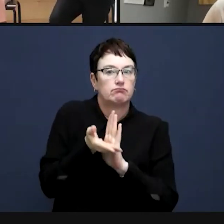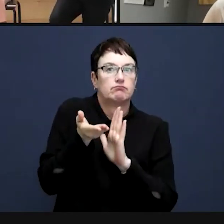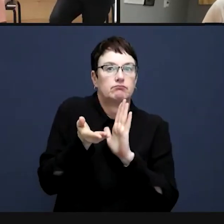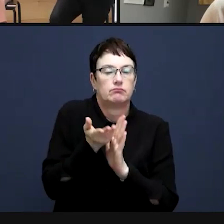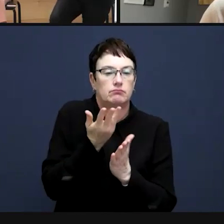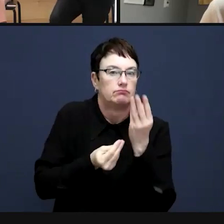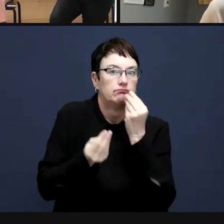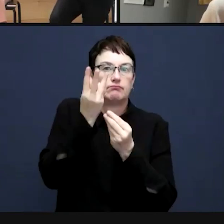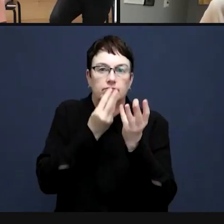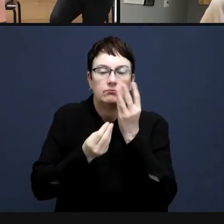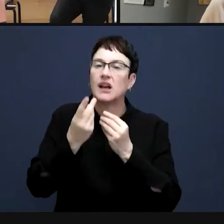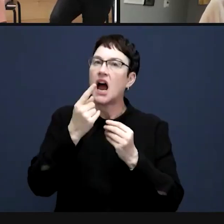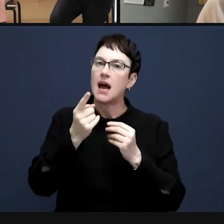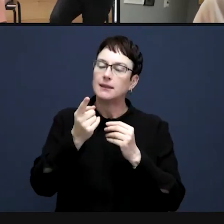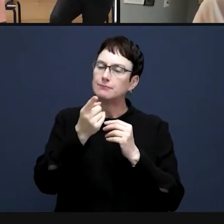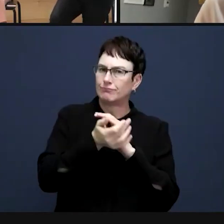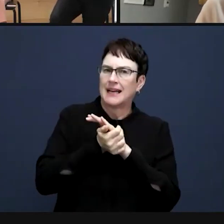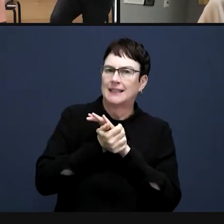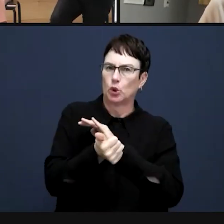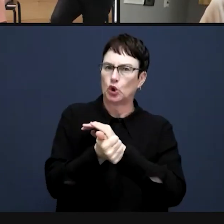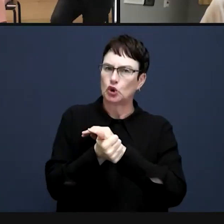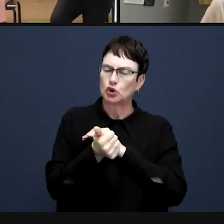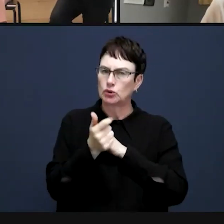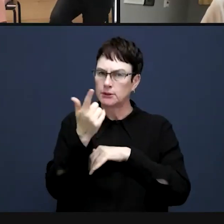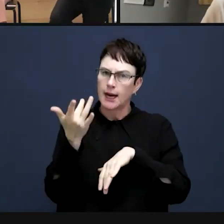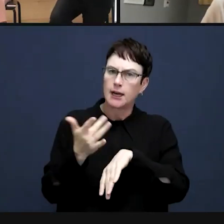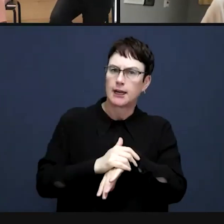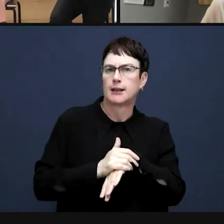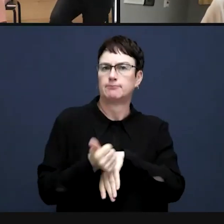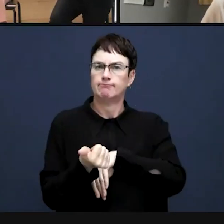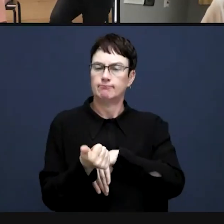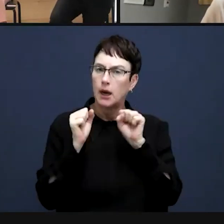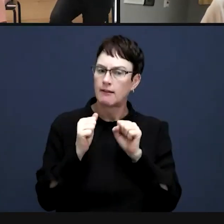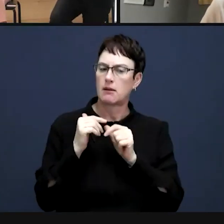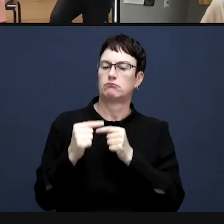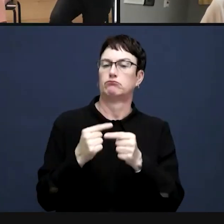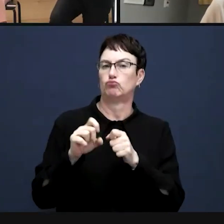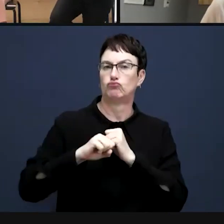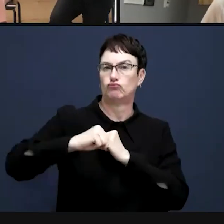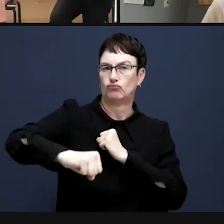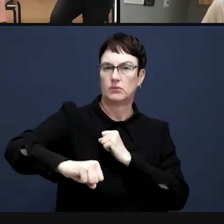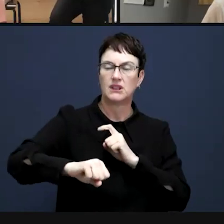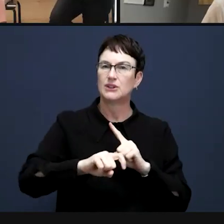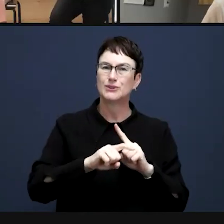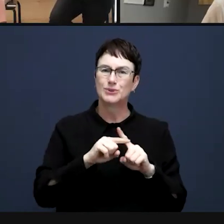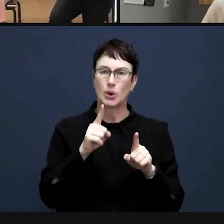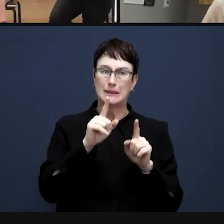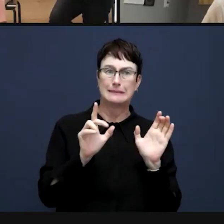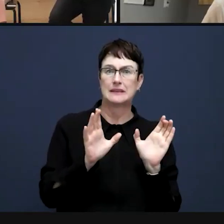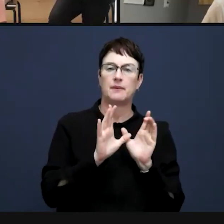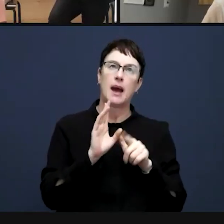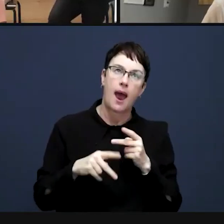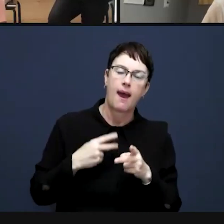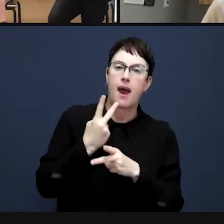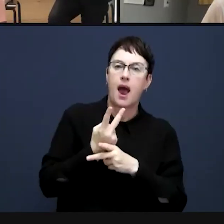organic way to support your certification rather than retaking it. So it's not easy